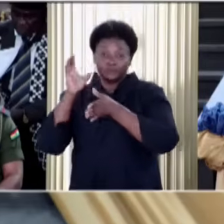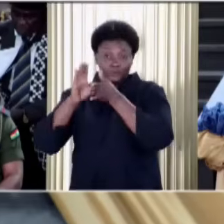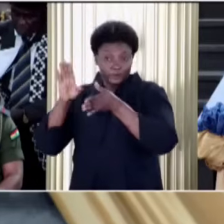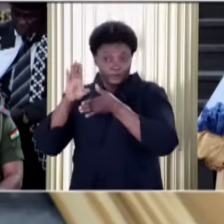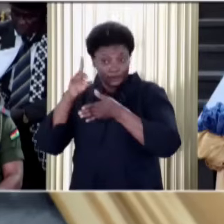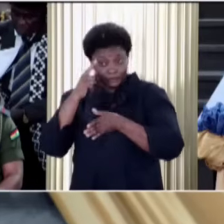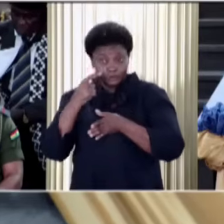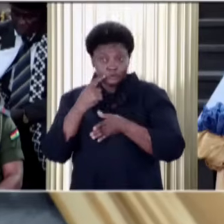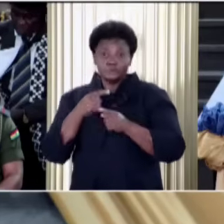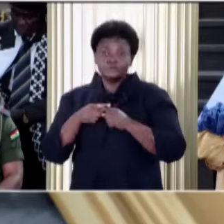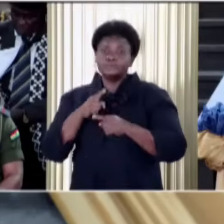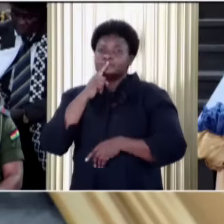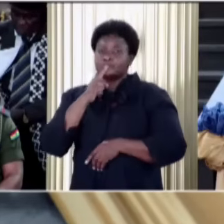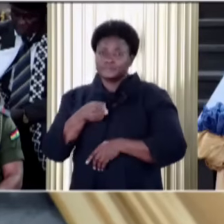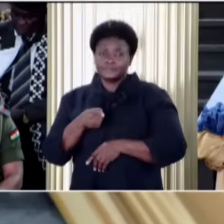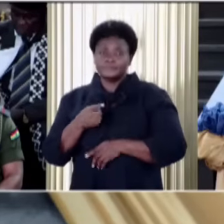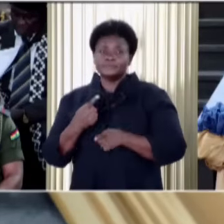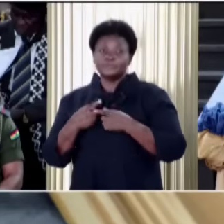definitely